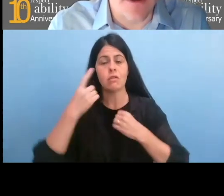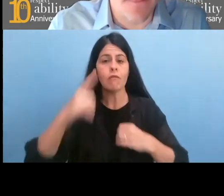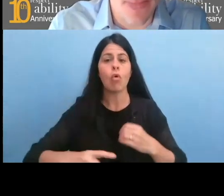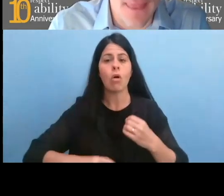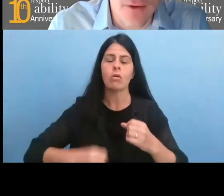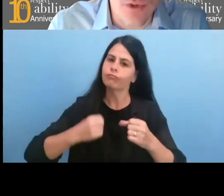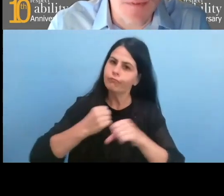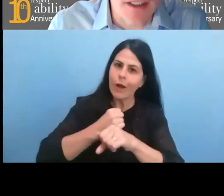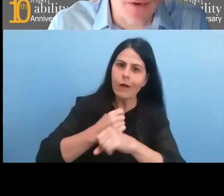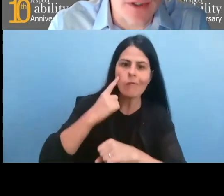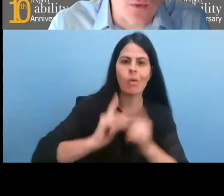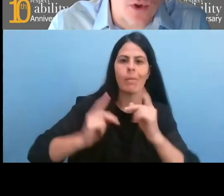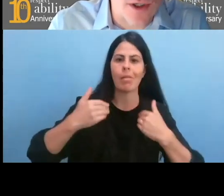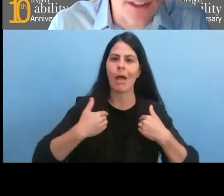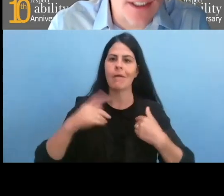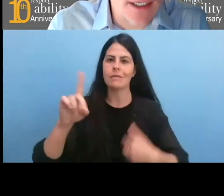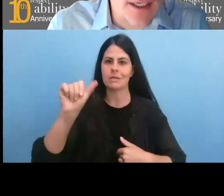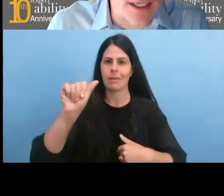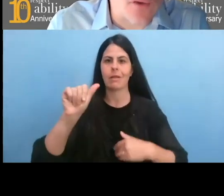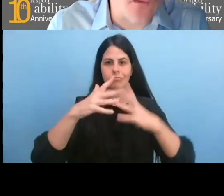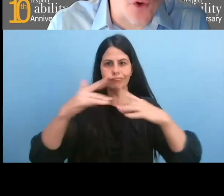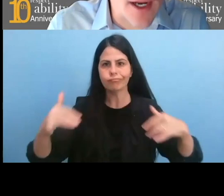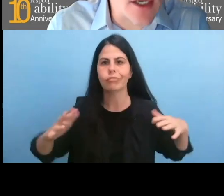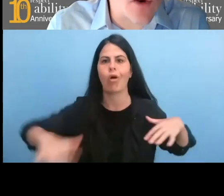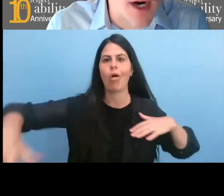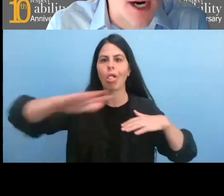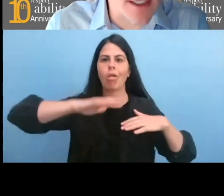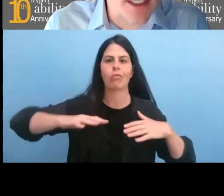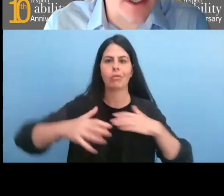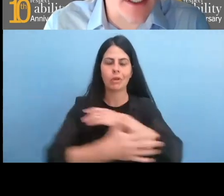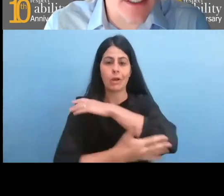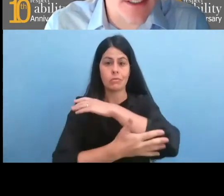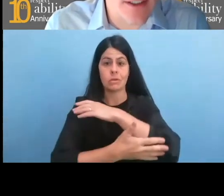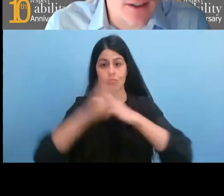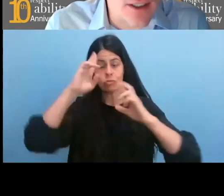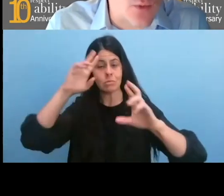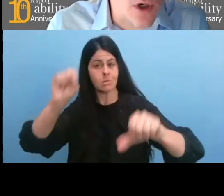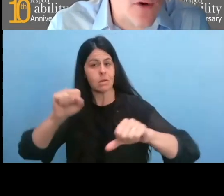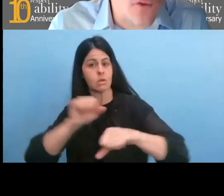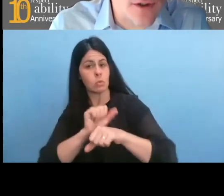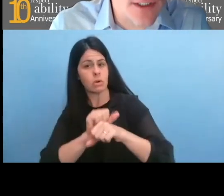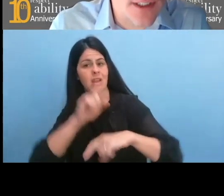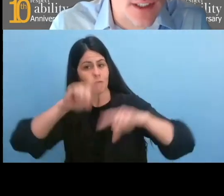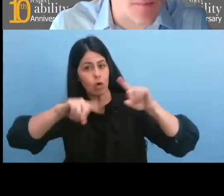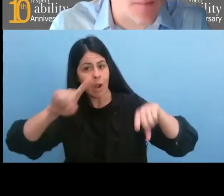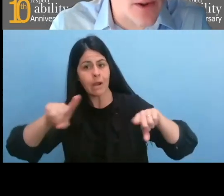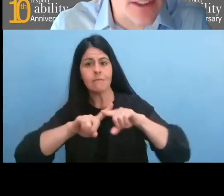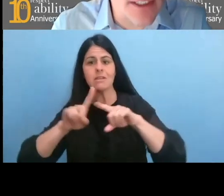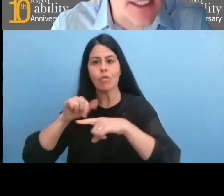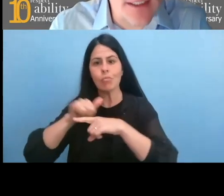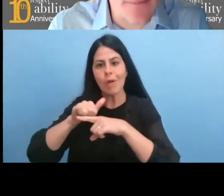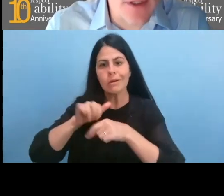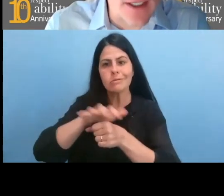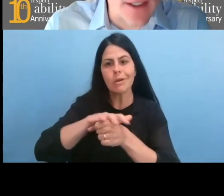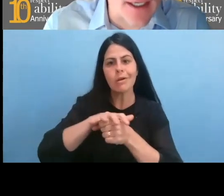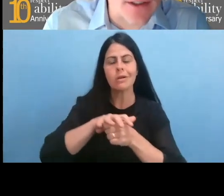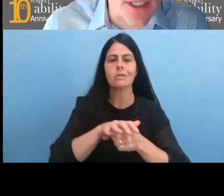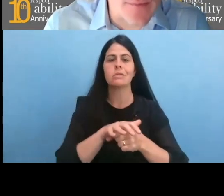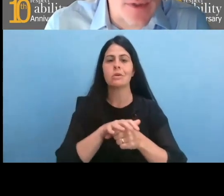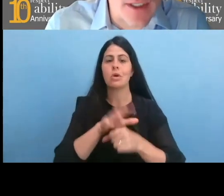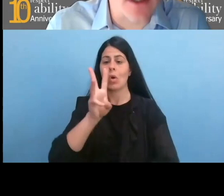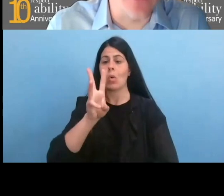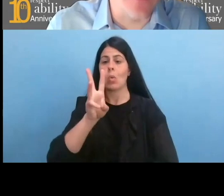country. RespectAbility works in a variety of practice areas, in workforce, in policy, in